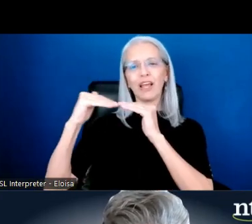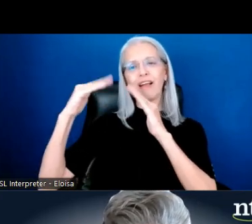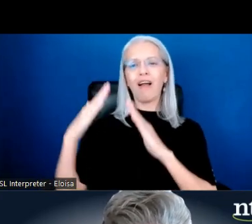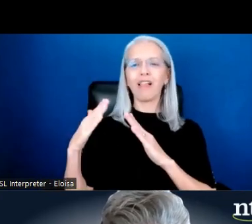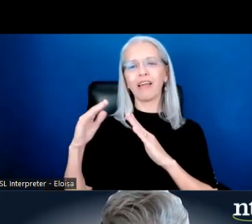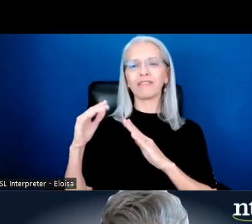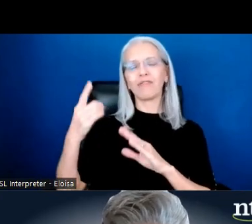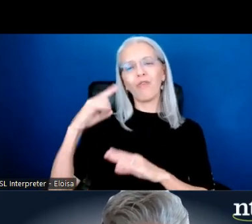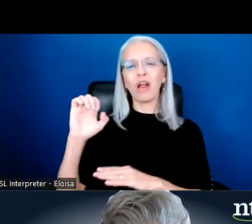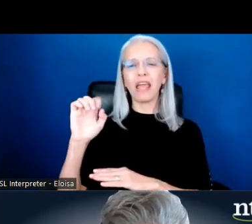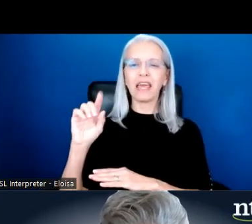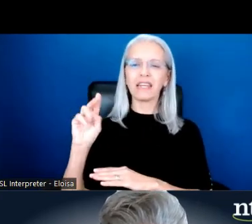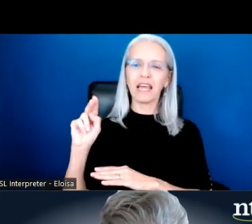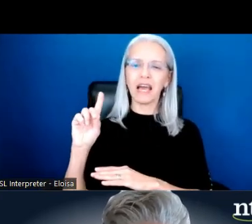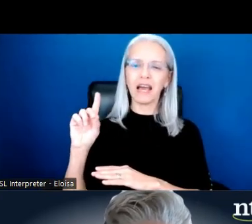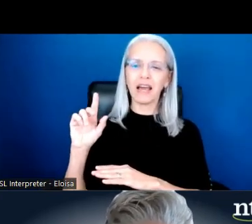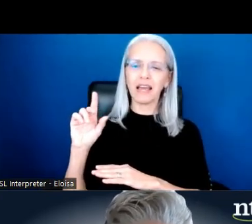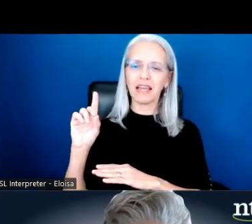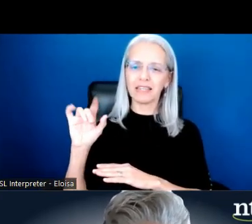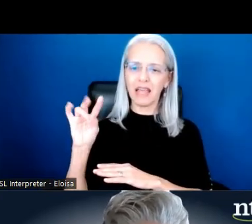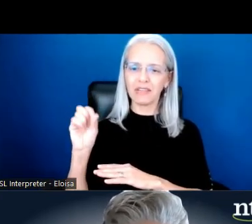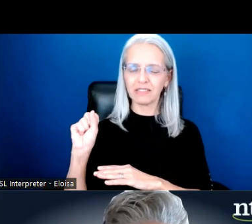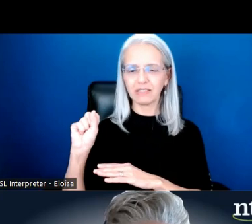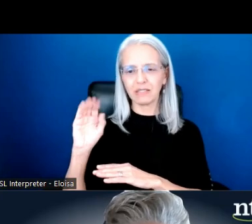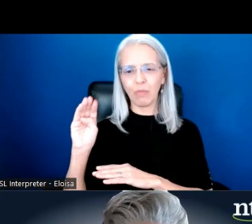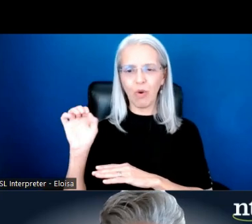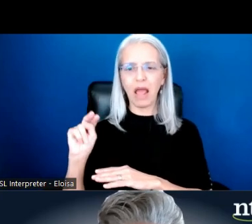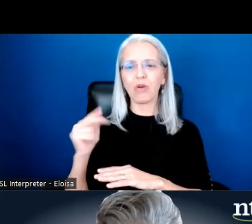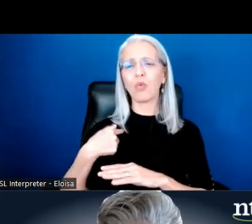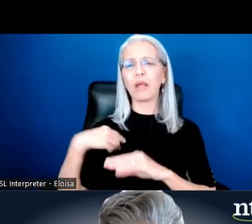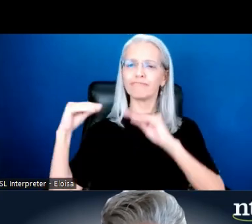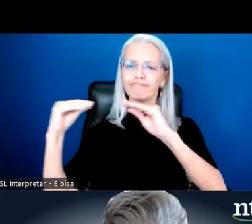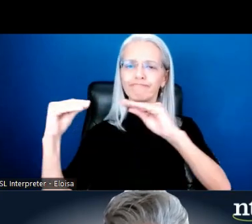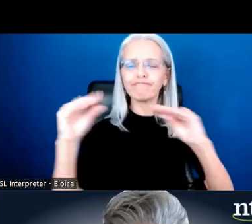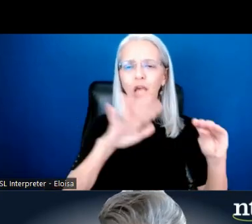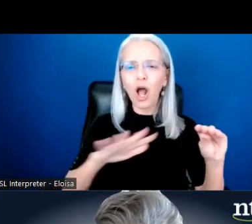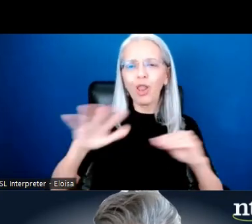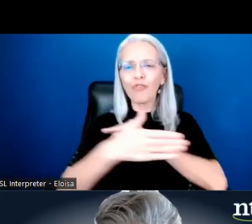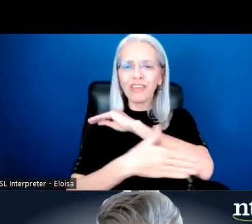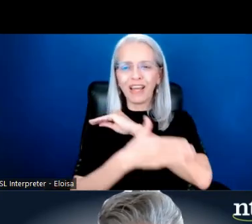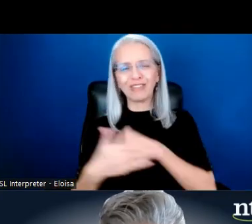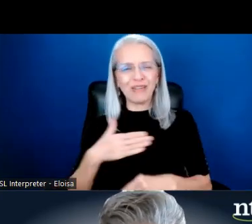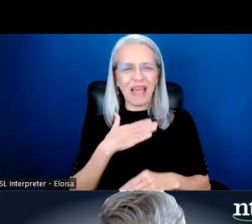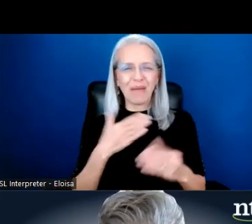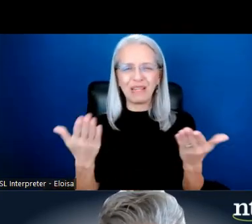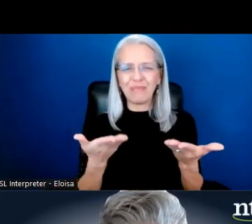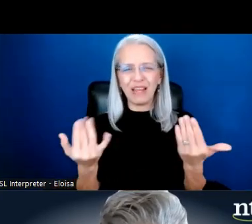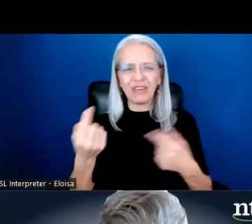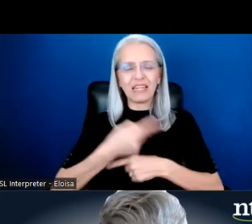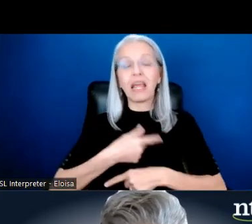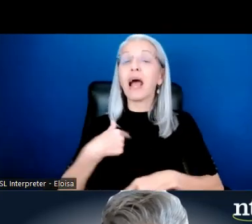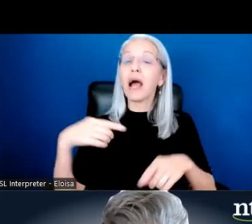Edna Davis-Brown. We are doing trainings all over the country, and I'm pleased to be here today. I'm a training and